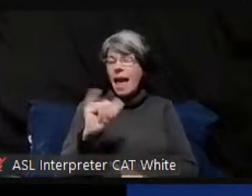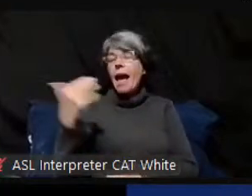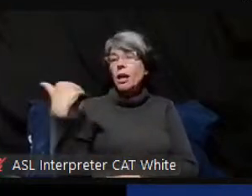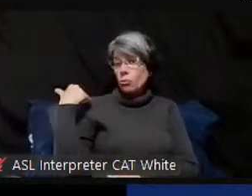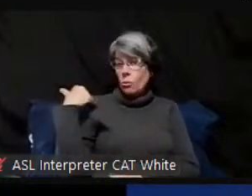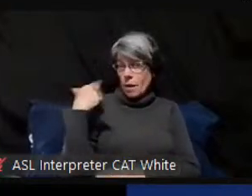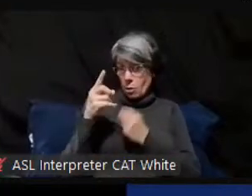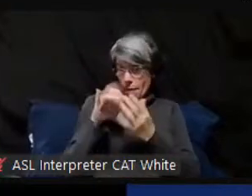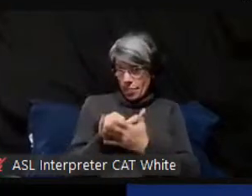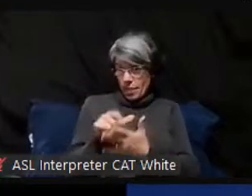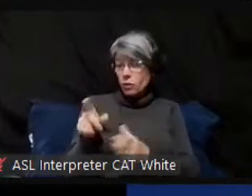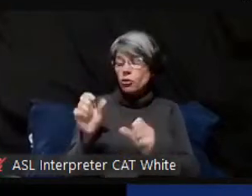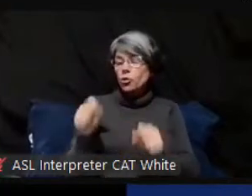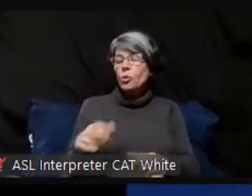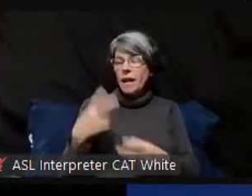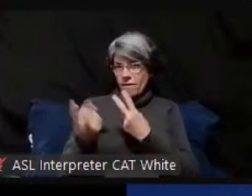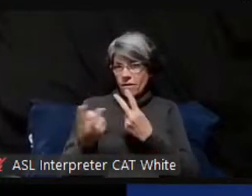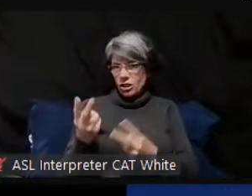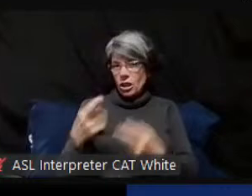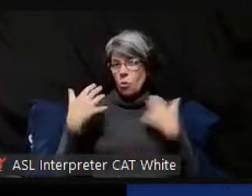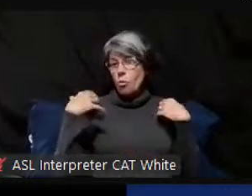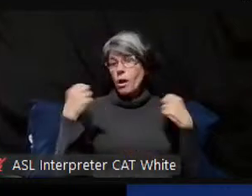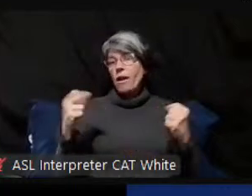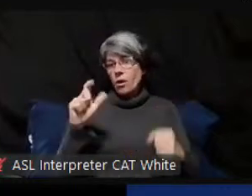reminder, you can visit